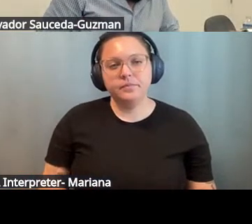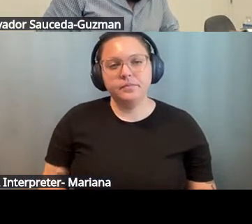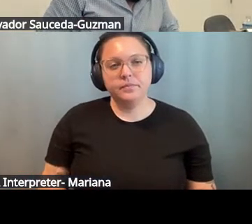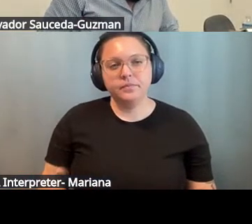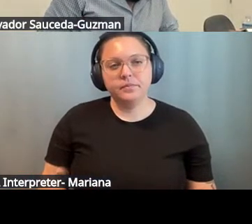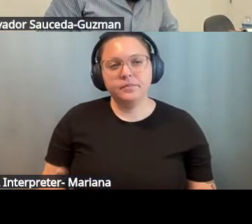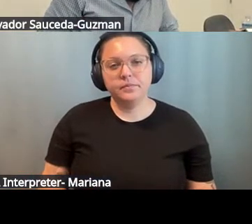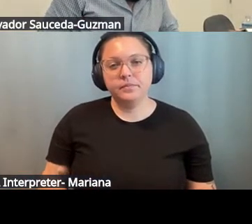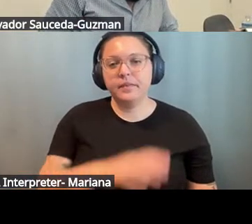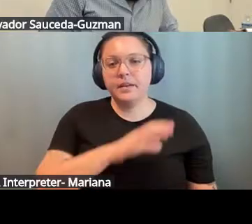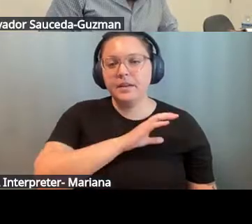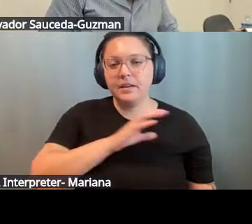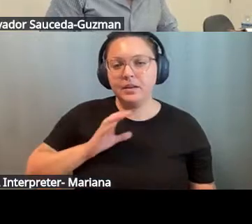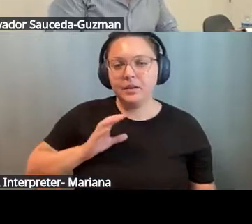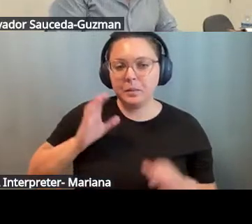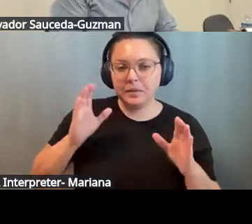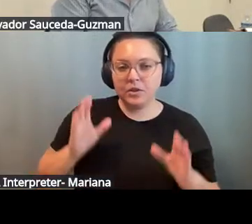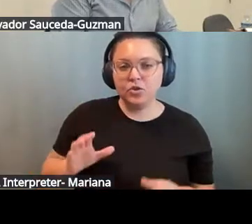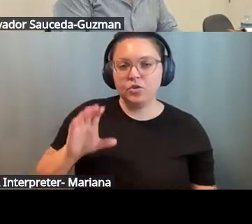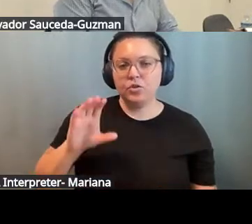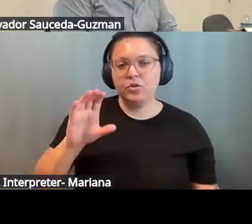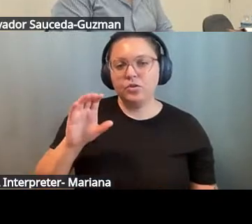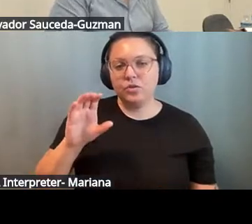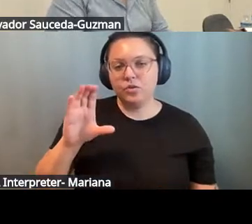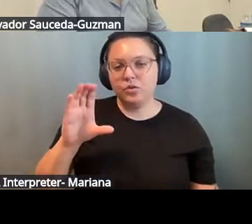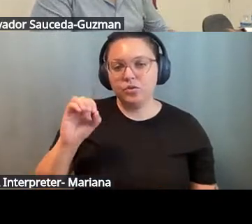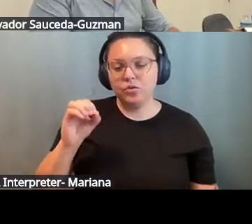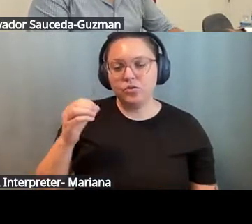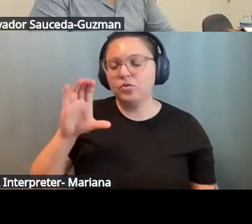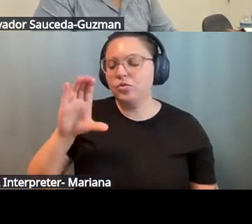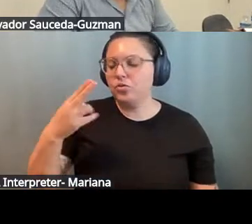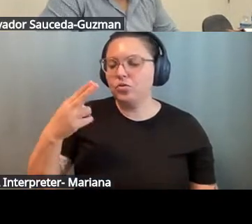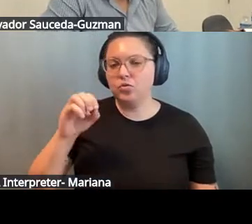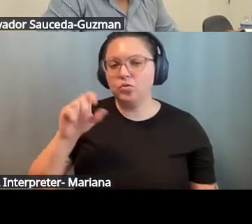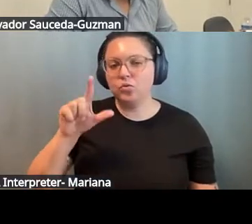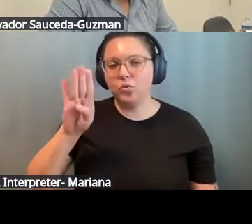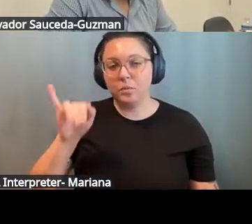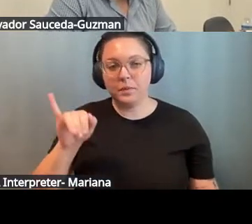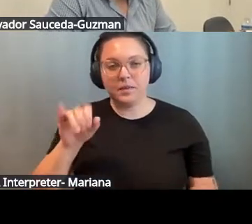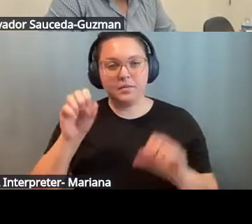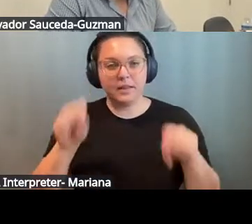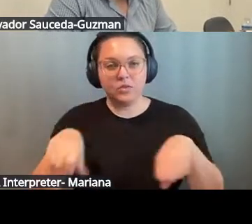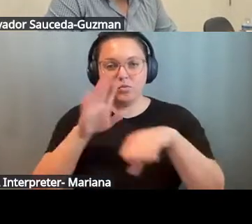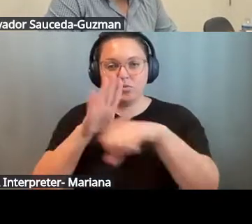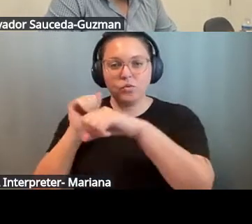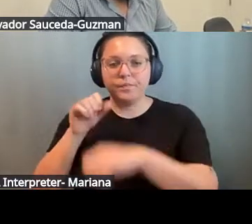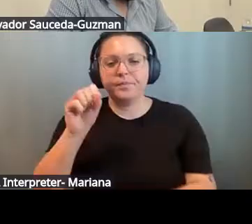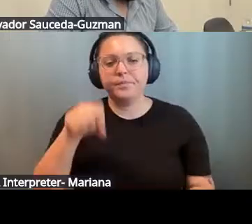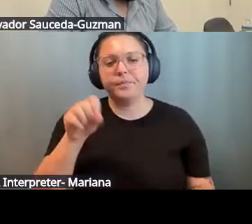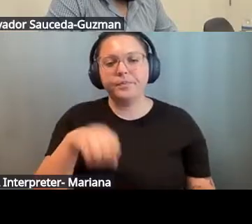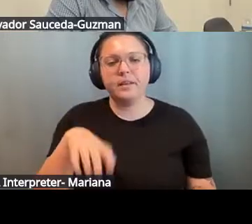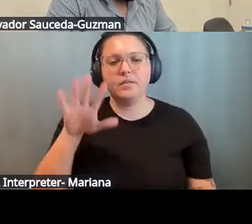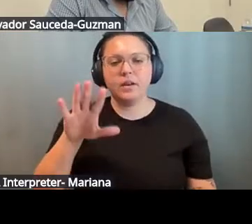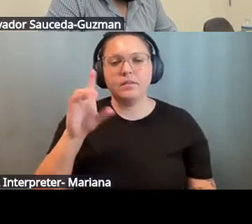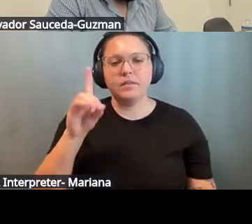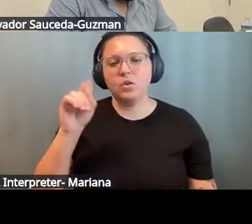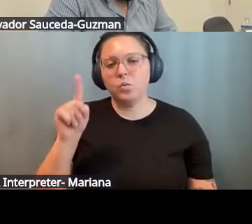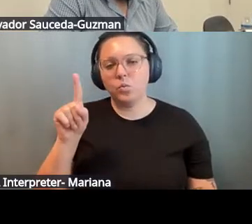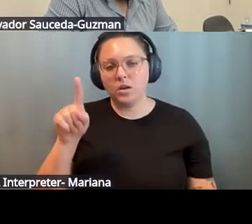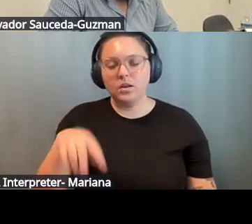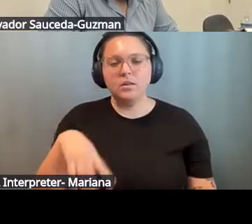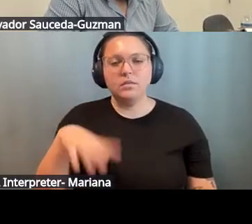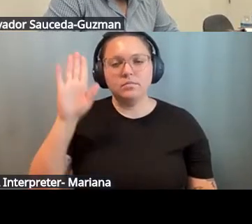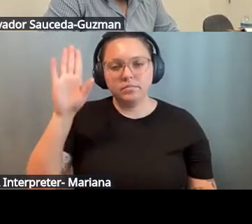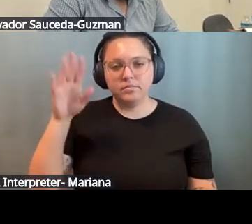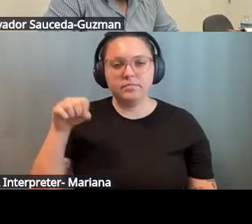And Commissioner Chelby, can you do roll call, please? Yep. 5D01, I vote aye.